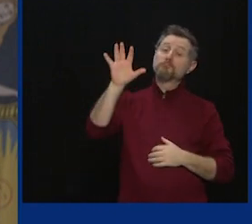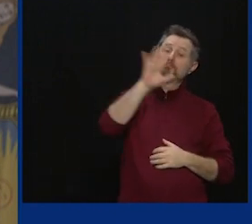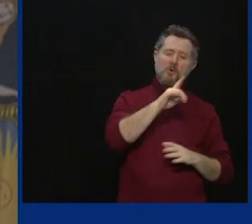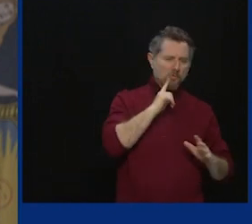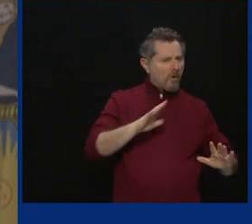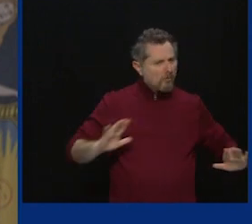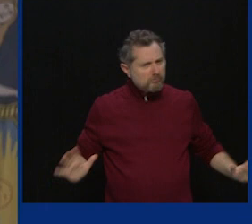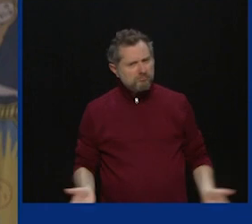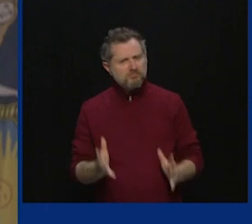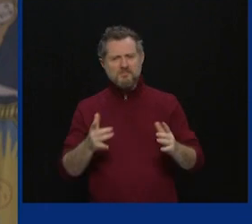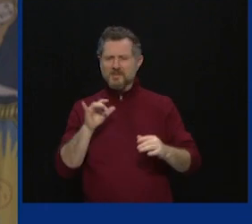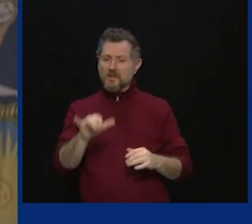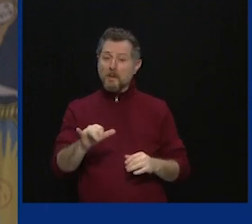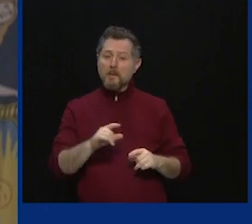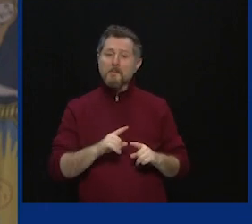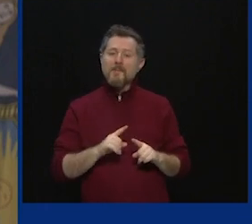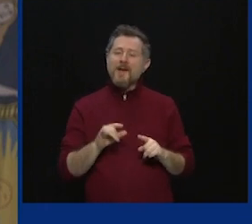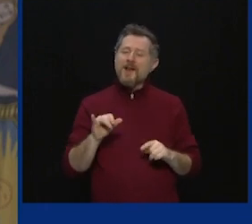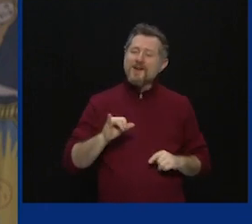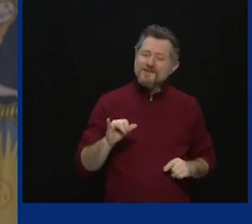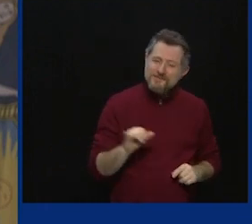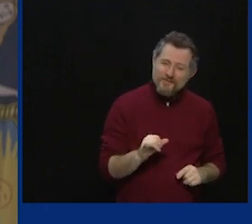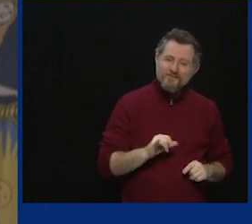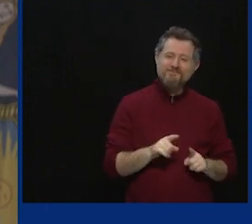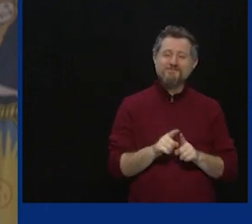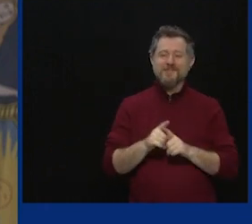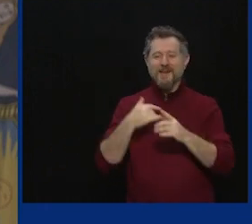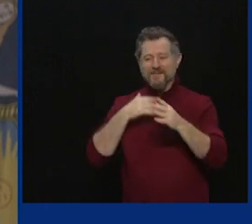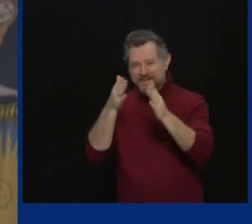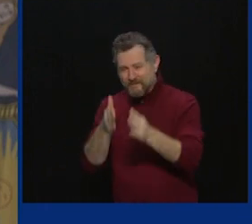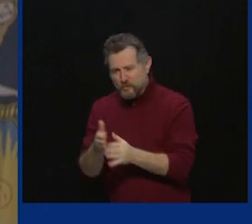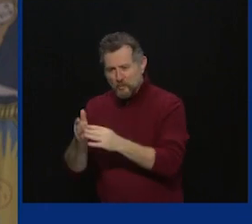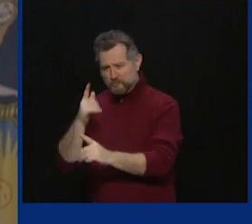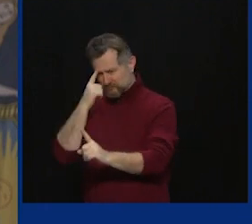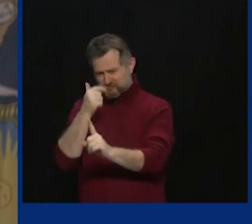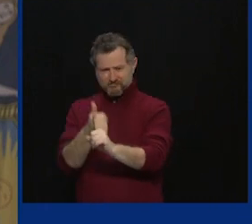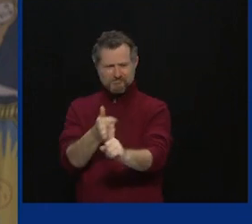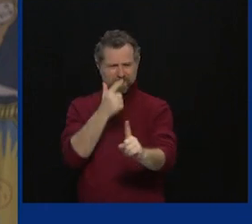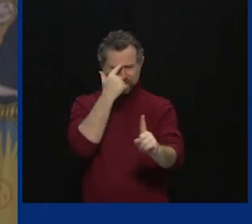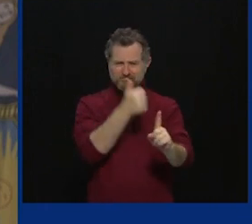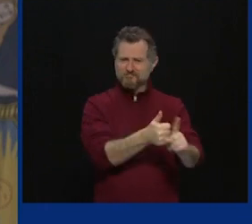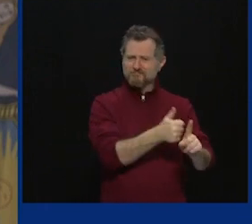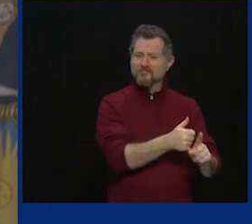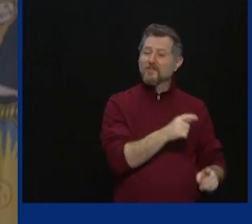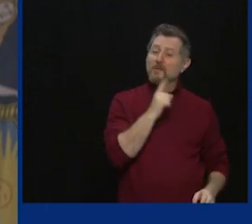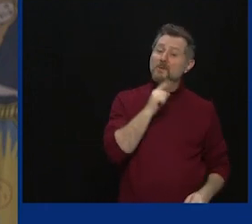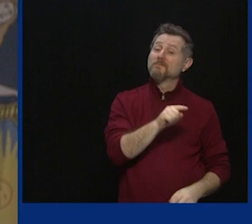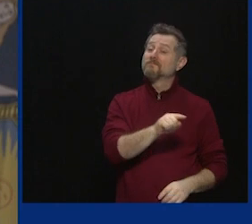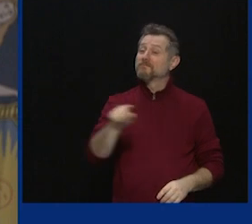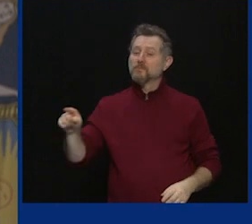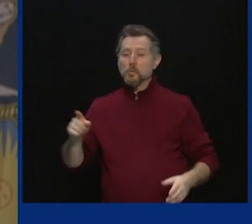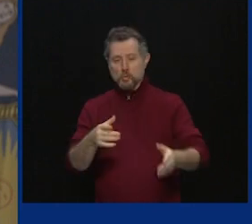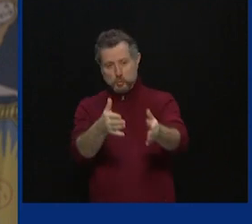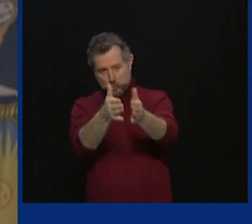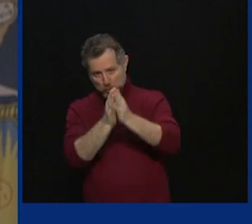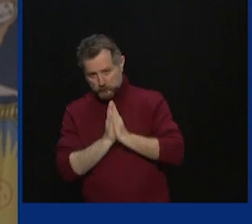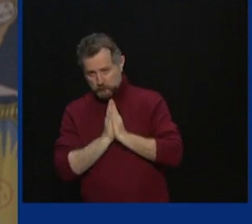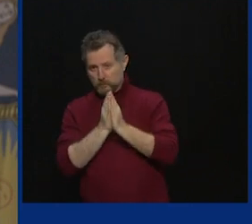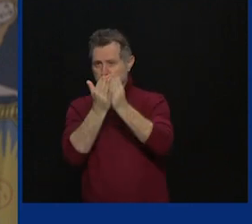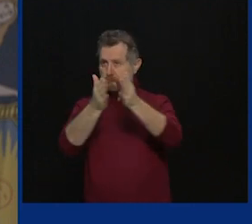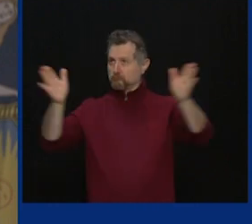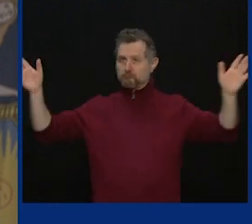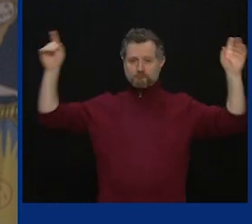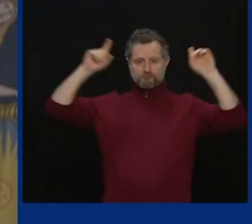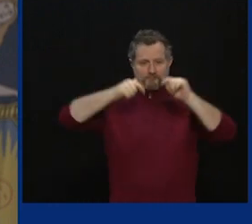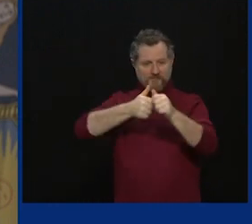up to individuals. Individuals are asked to follow regulations and in general follow laws. And that is what